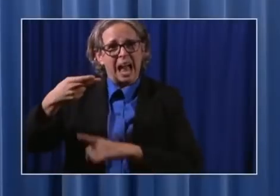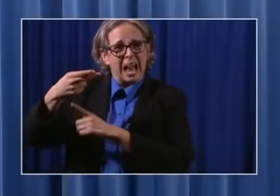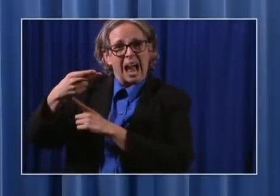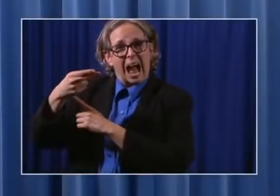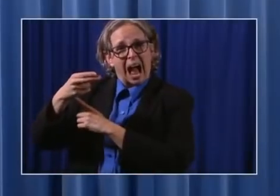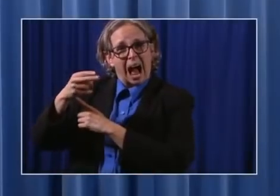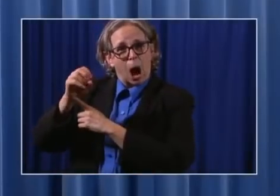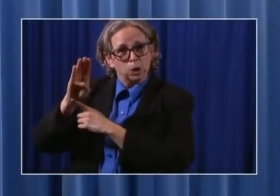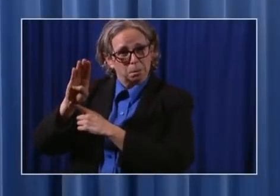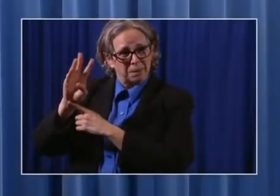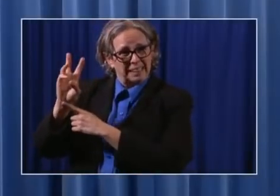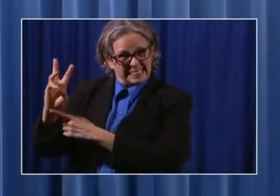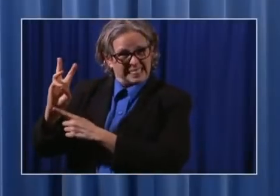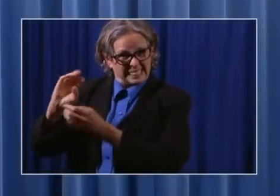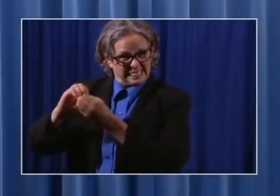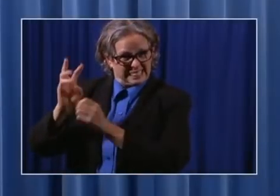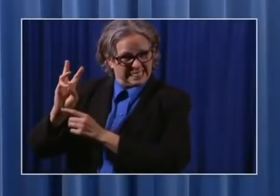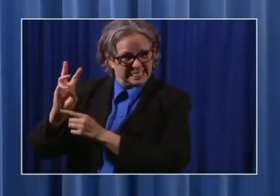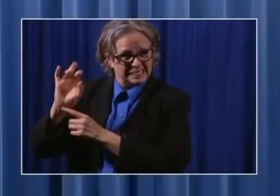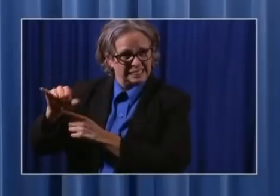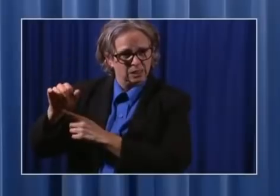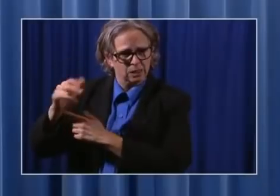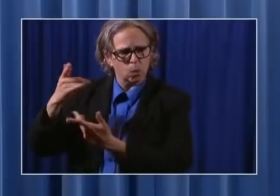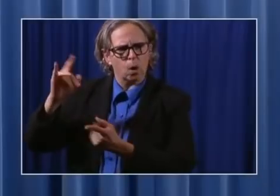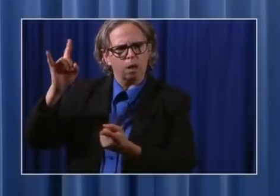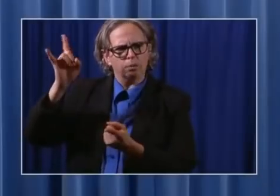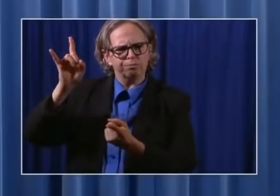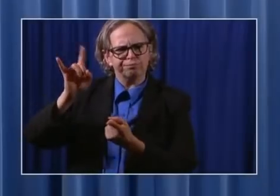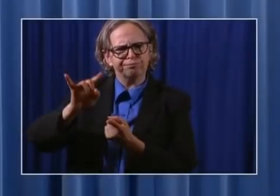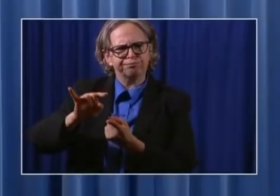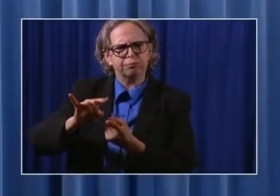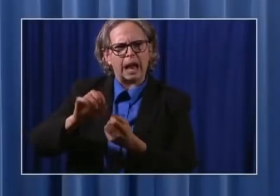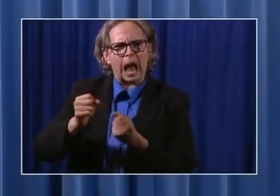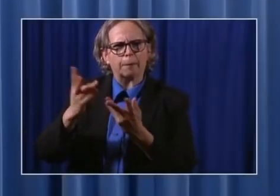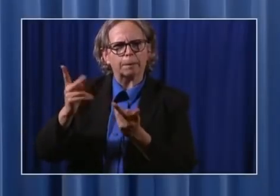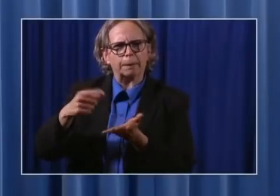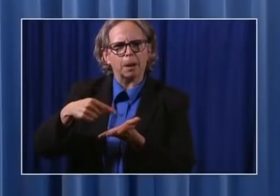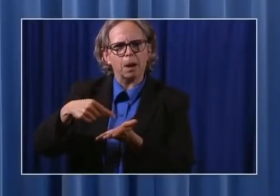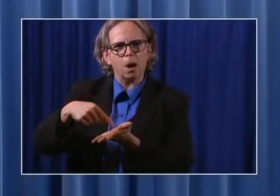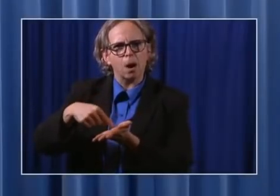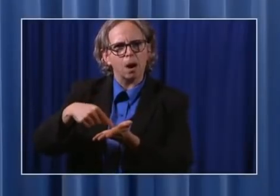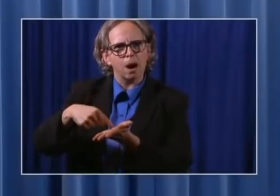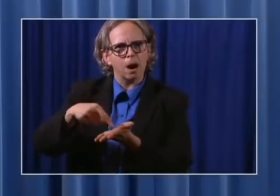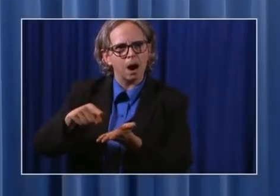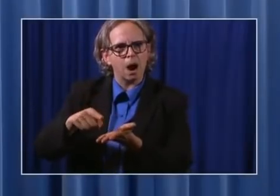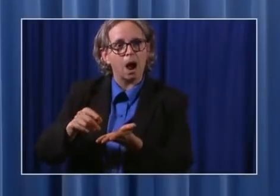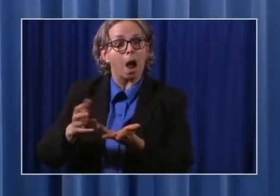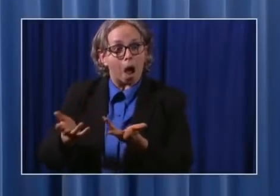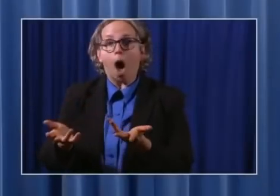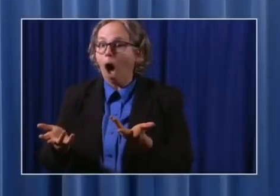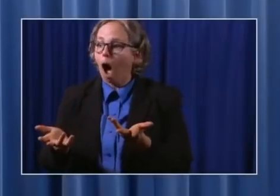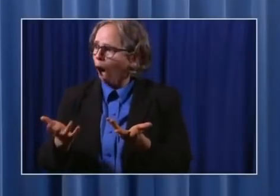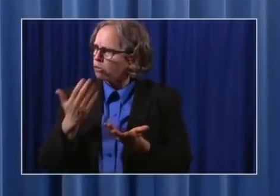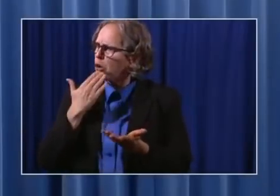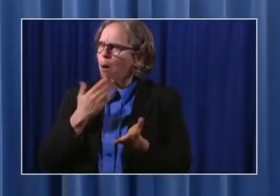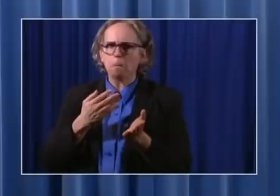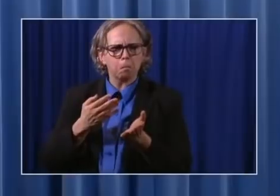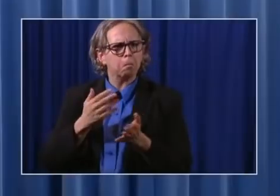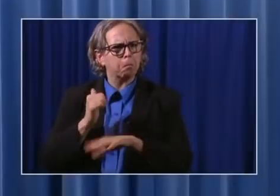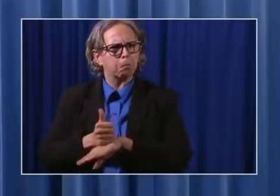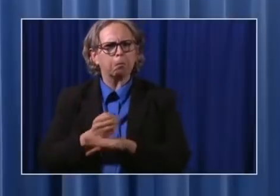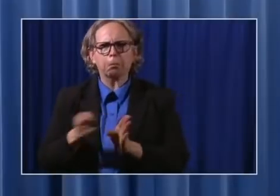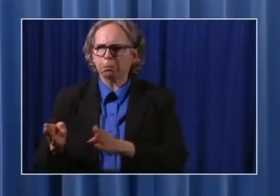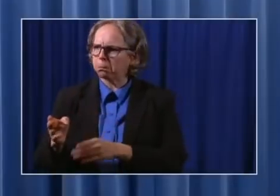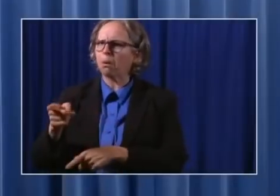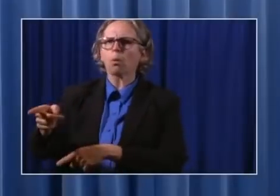on what the average person was going to pay. So I thought it was good policy, good nuclear policy.